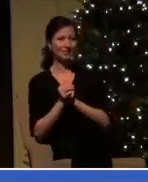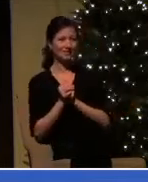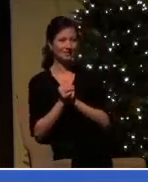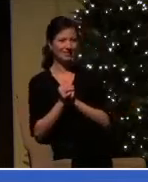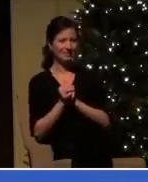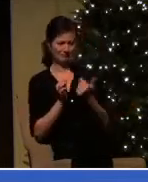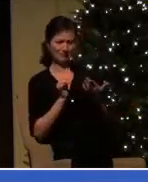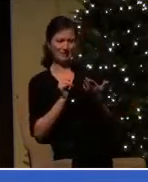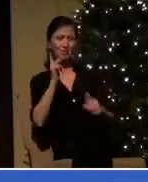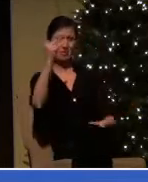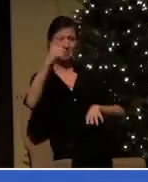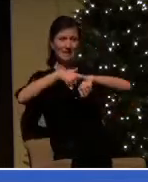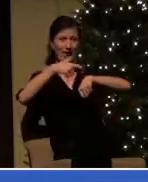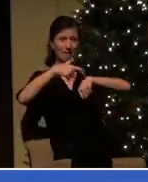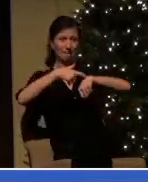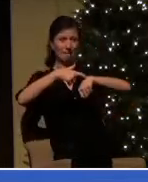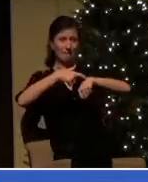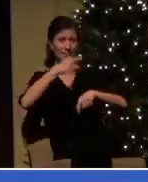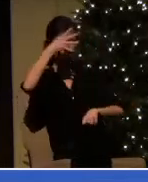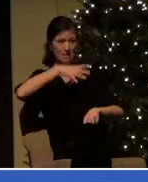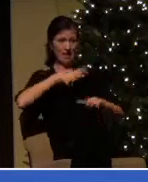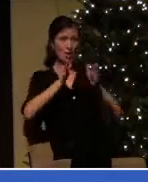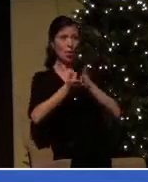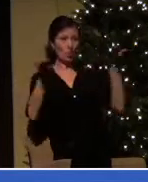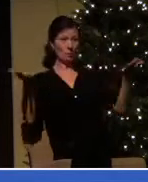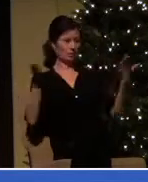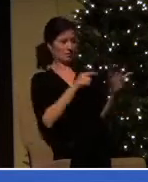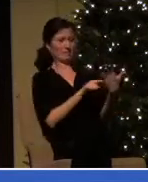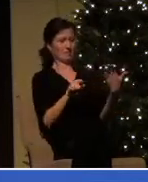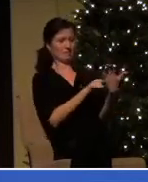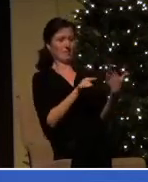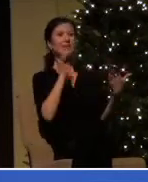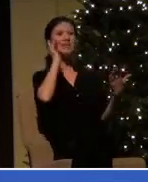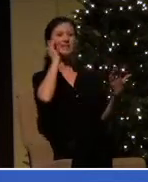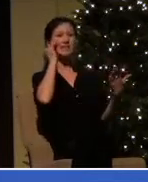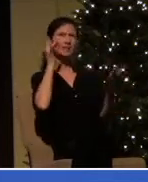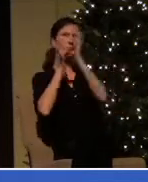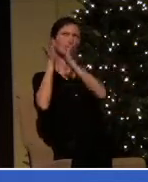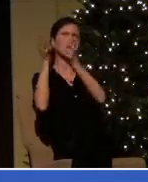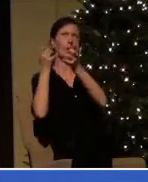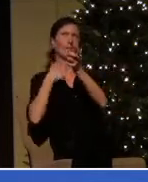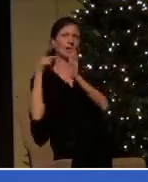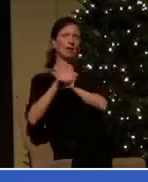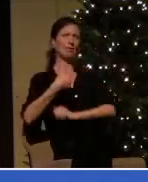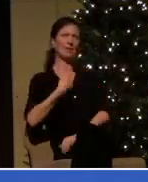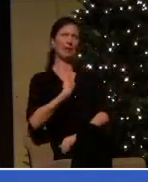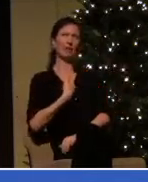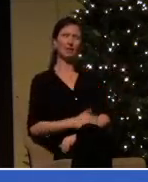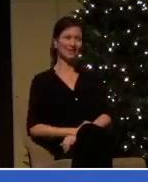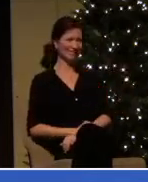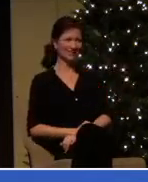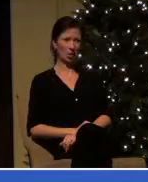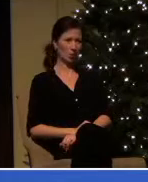I think that was probably the end of his open Bible finger down method. I first heard that story, I said to myself, he should have